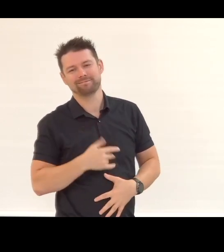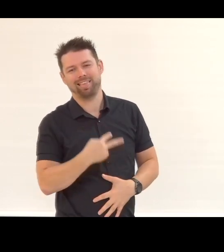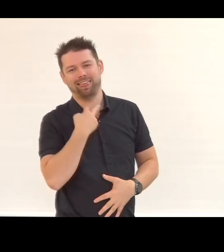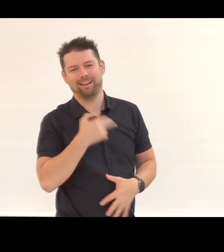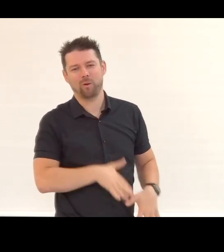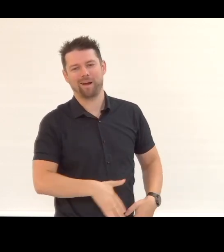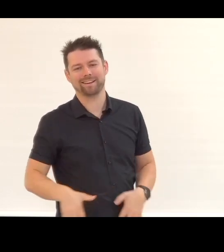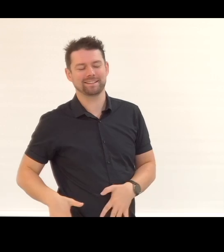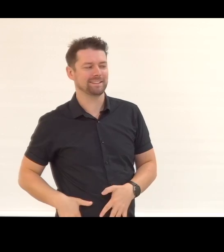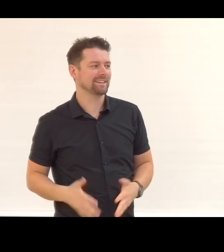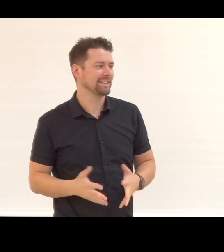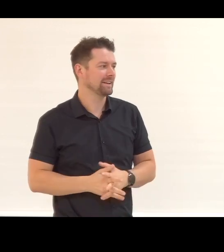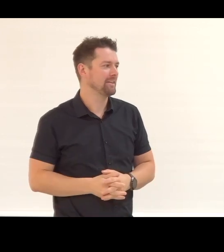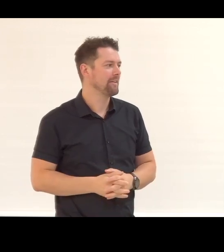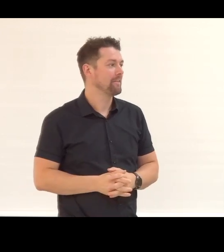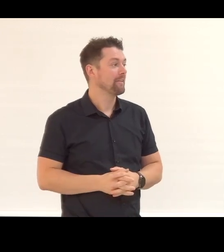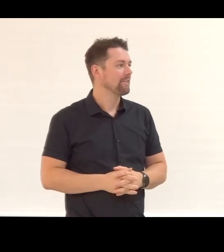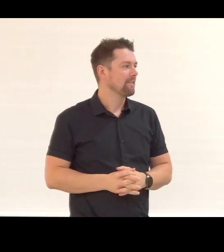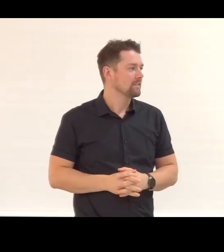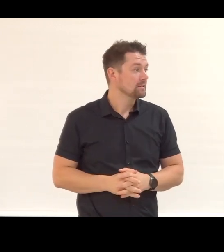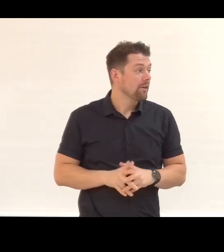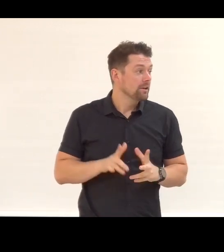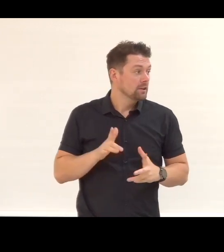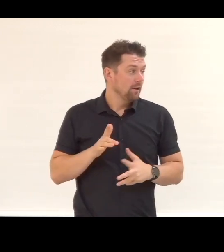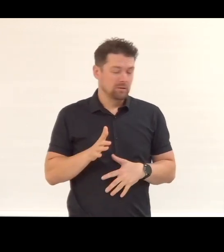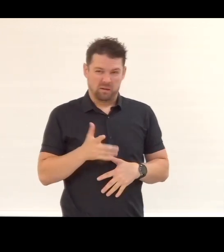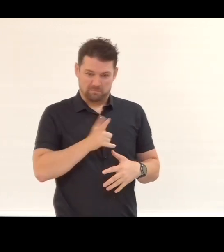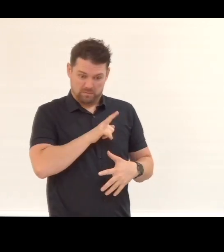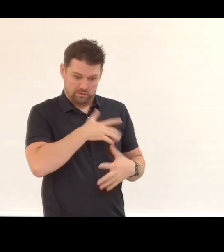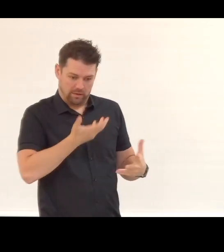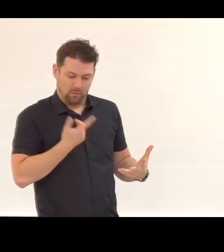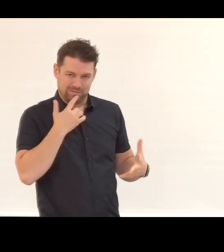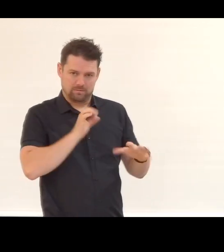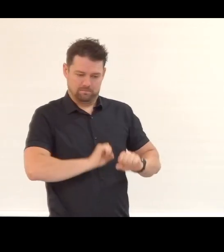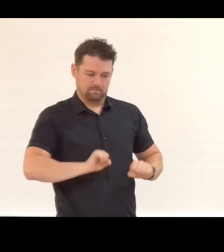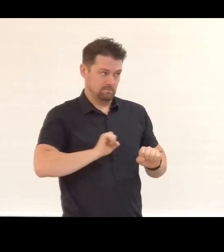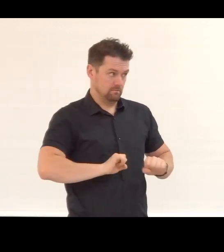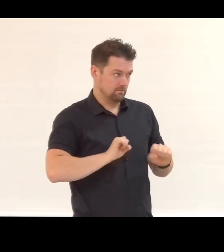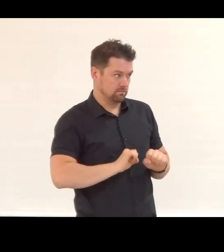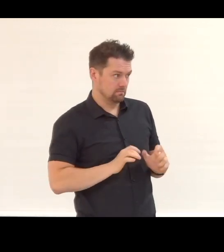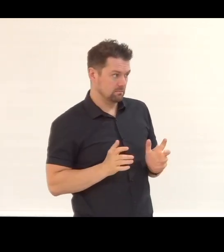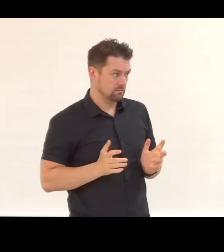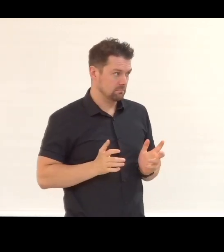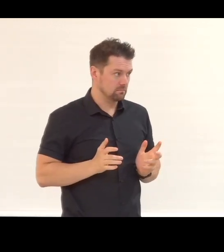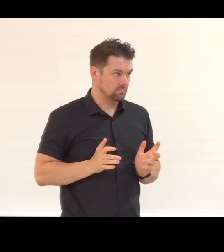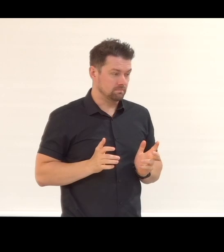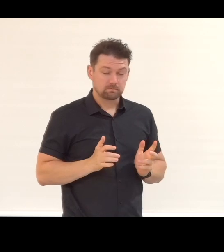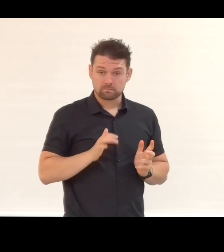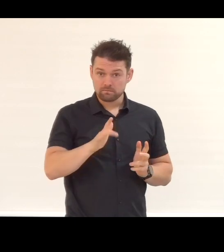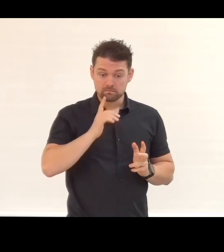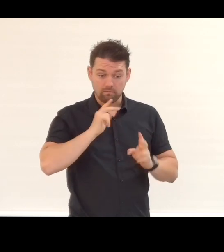I'm curious, because you're in a kind of a holding pattern negotiating with the state, are you going to make any upgrades to the